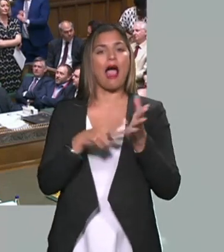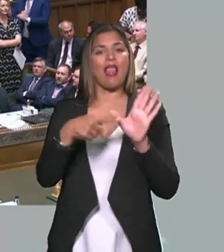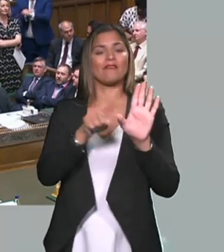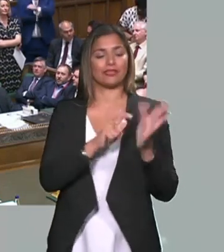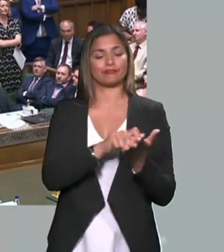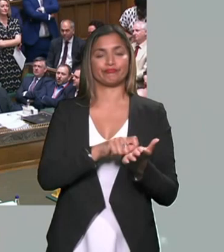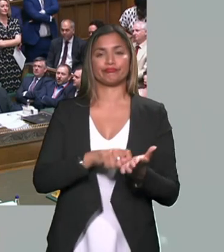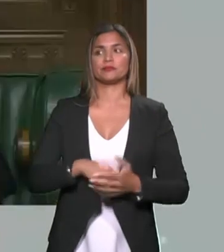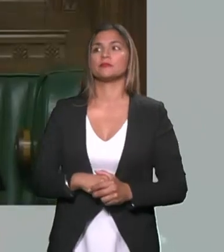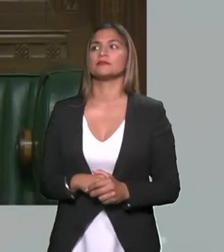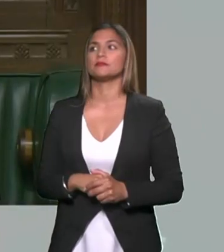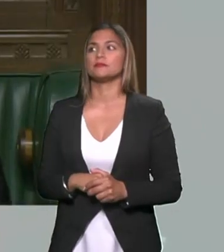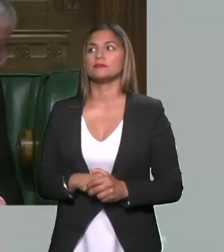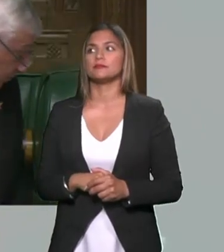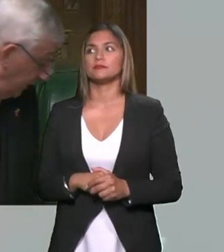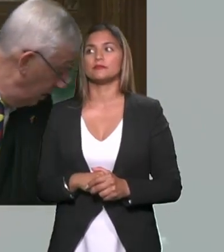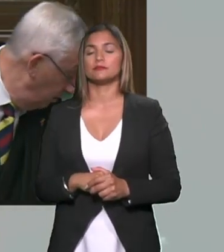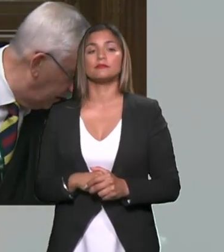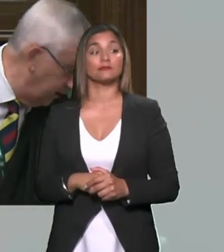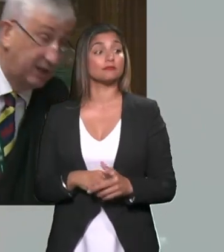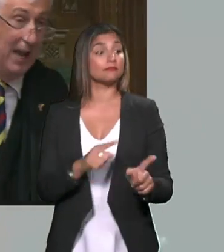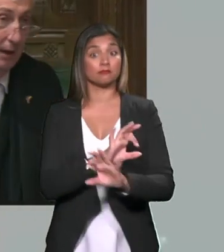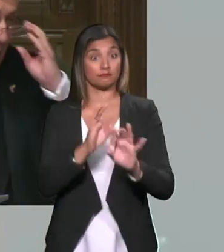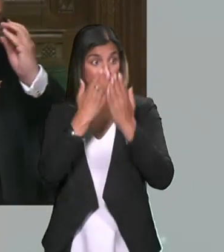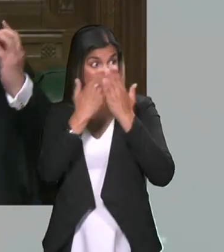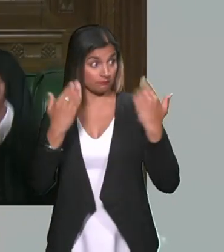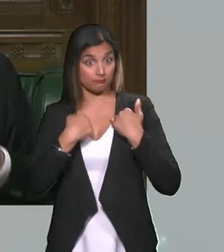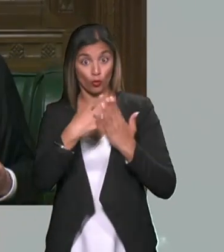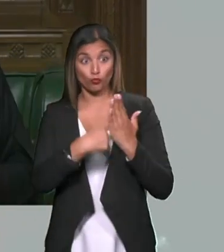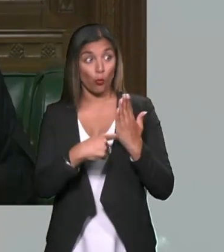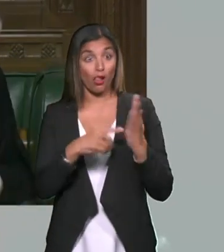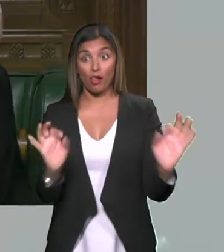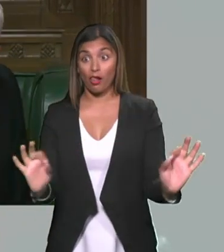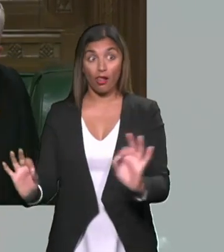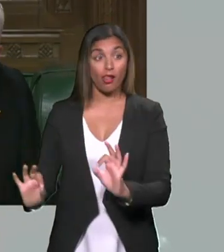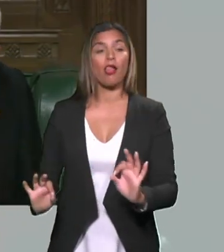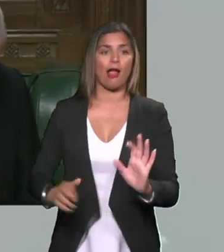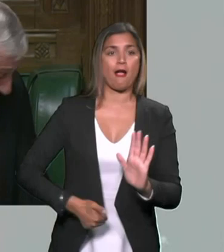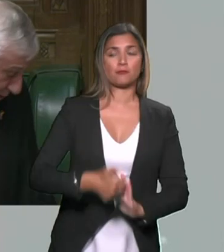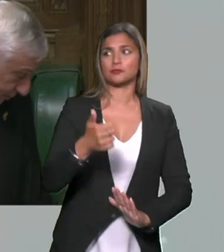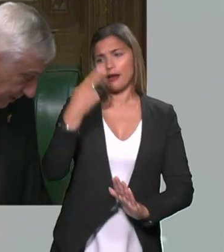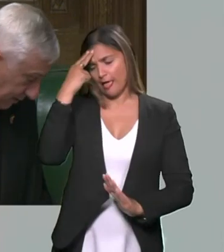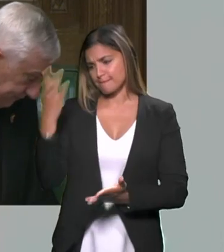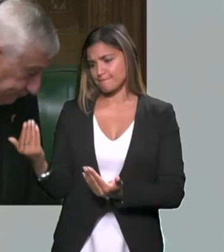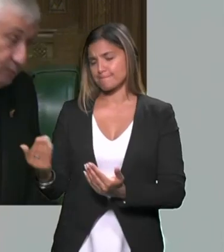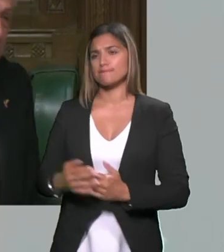To ensure that the Honourable Member complies. Kenny. Where's the names?